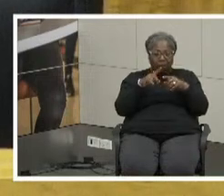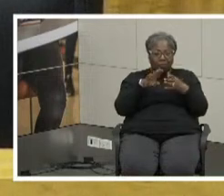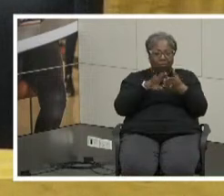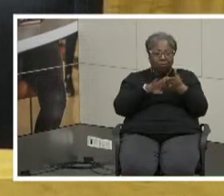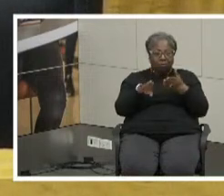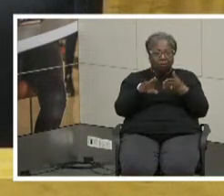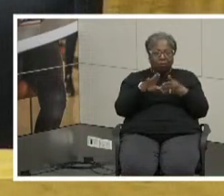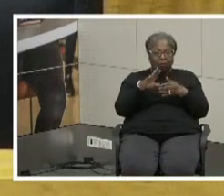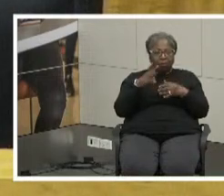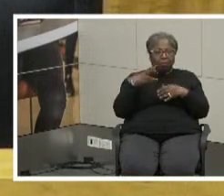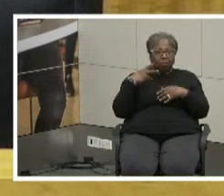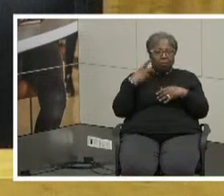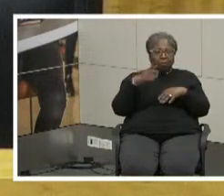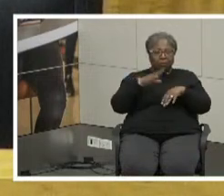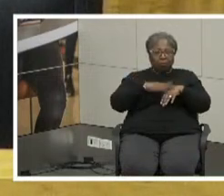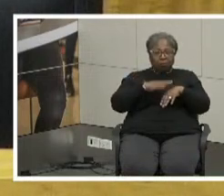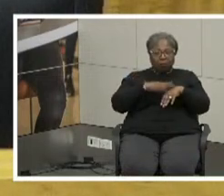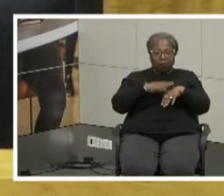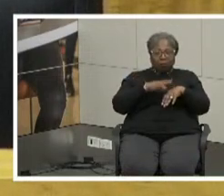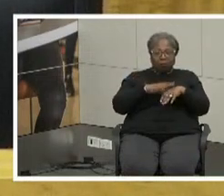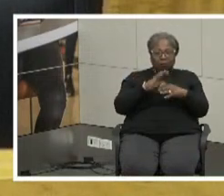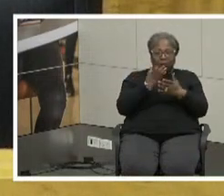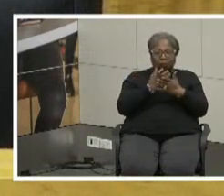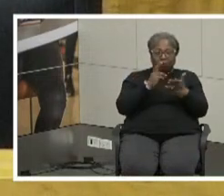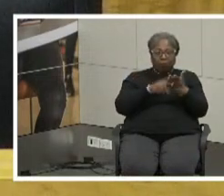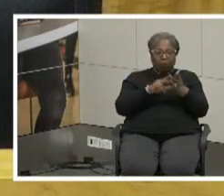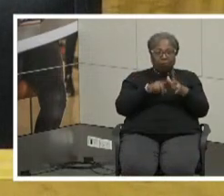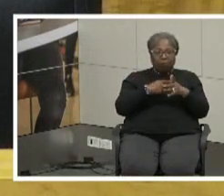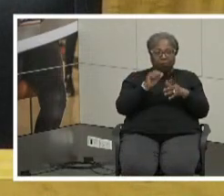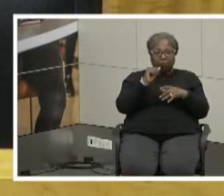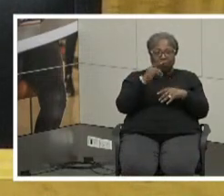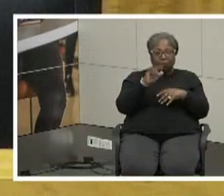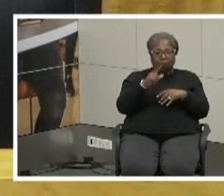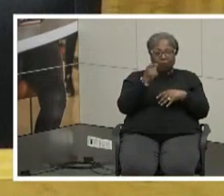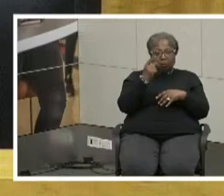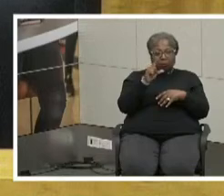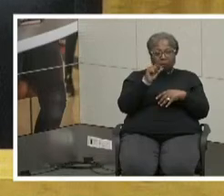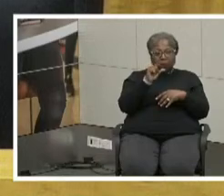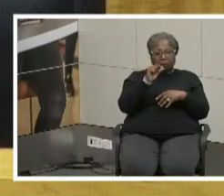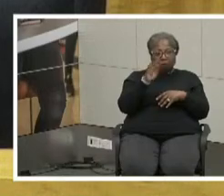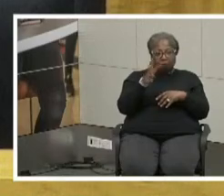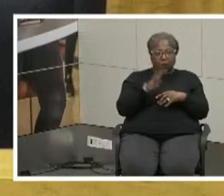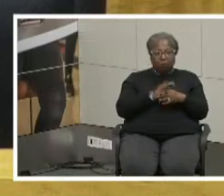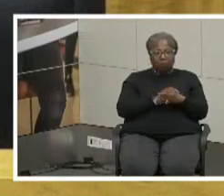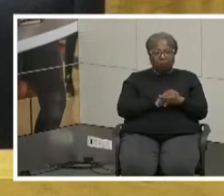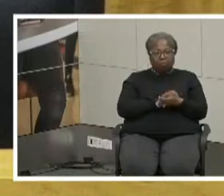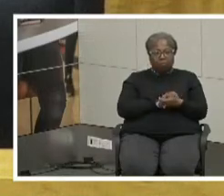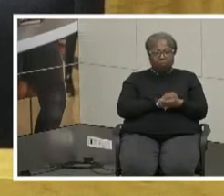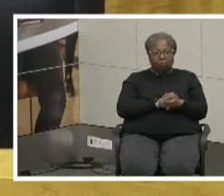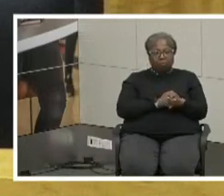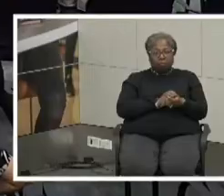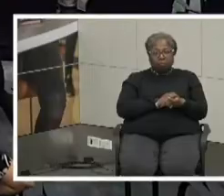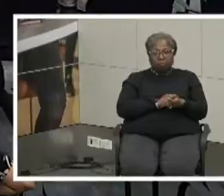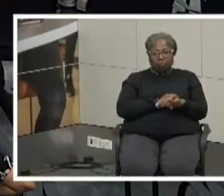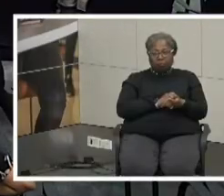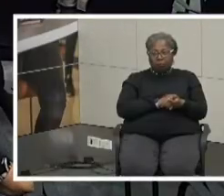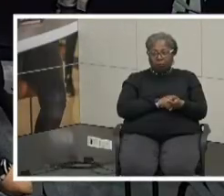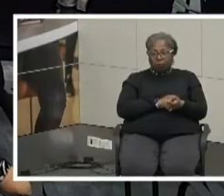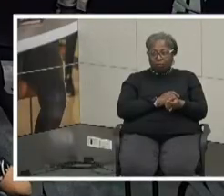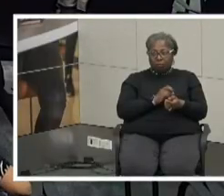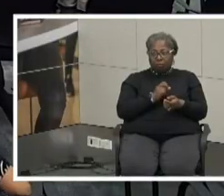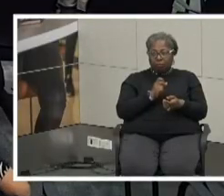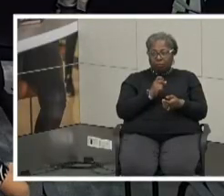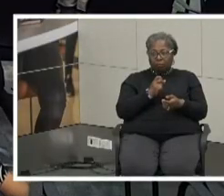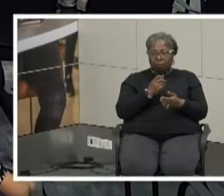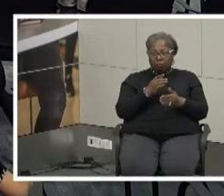Shino Washington's probationary contract effective April 11th 2024 I have a motion by